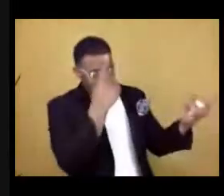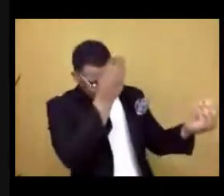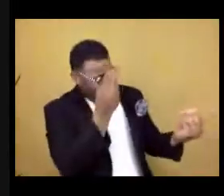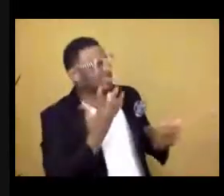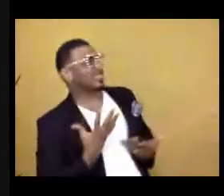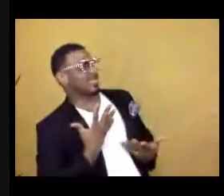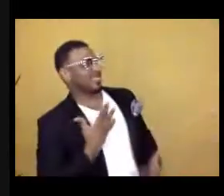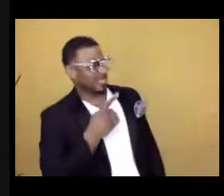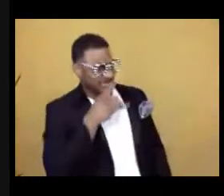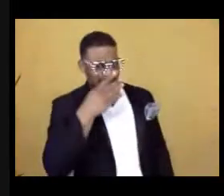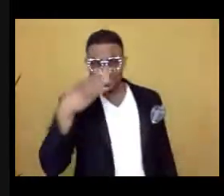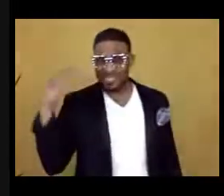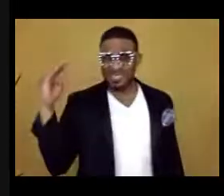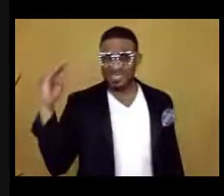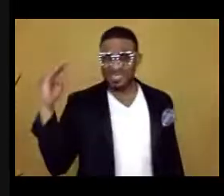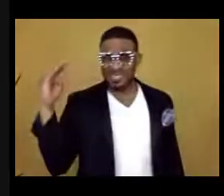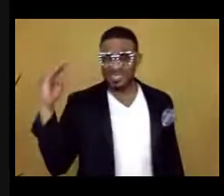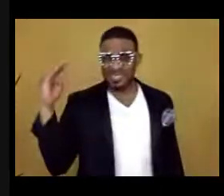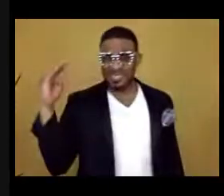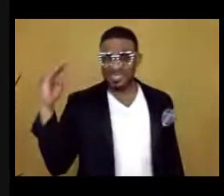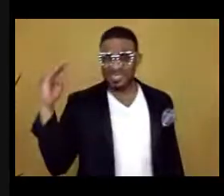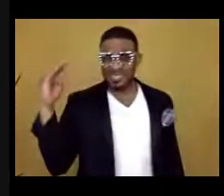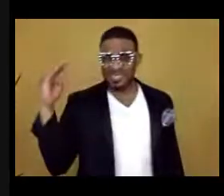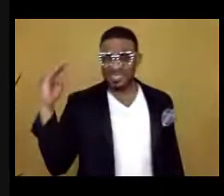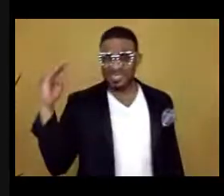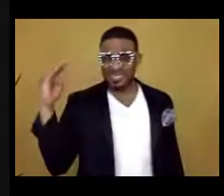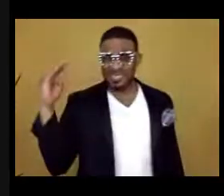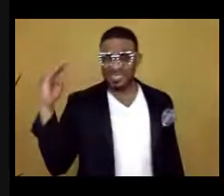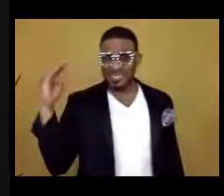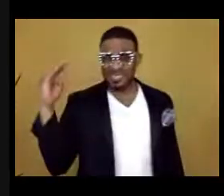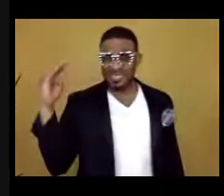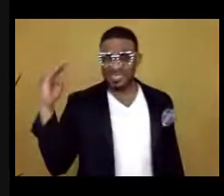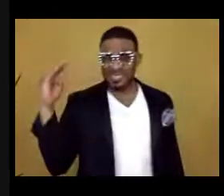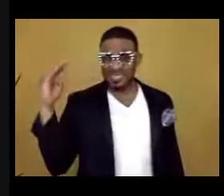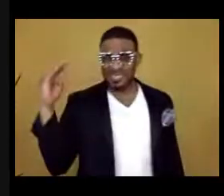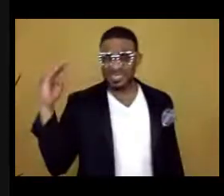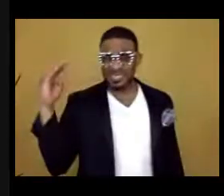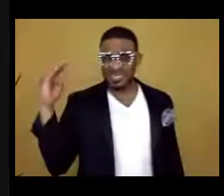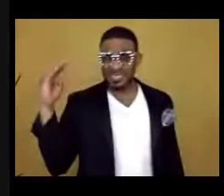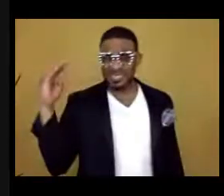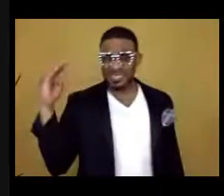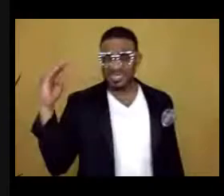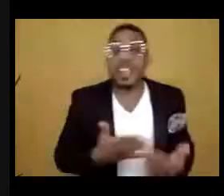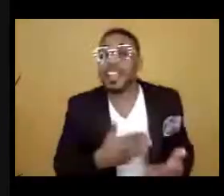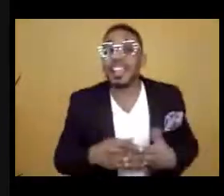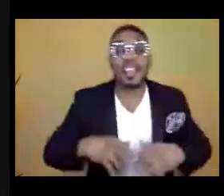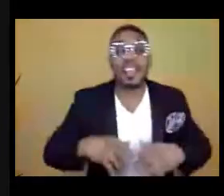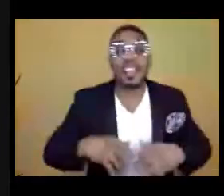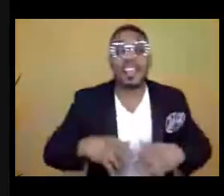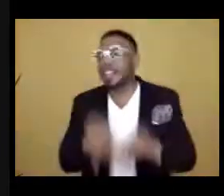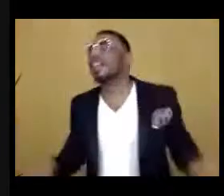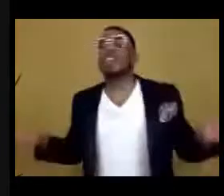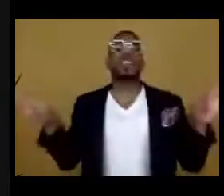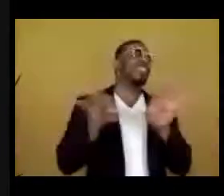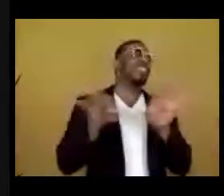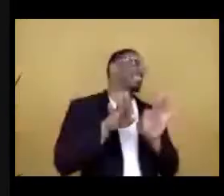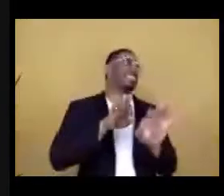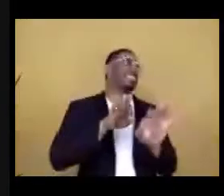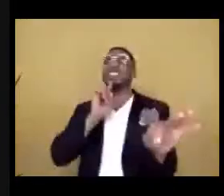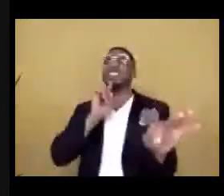nobody tell me. I'm gonna be here. It's a matter of